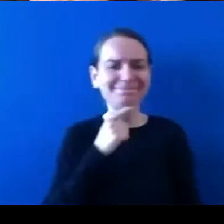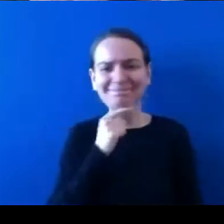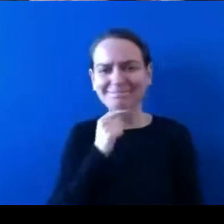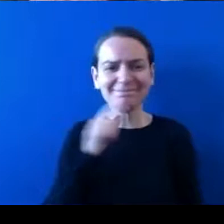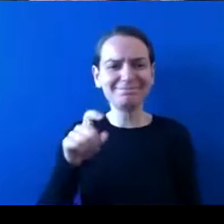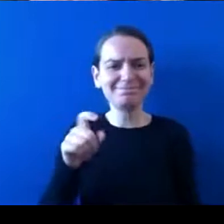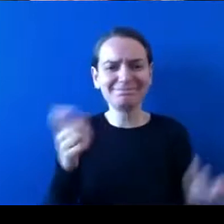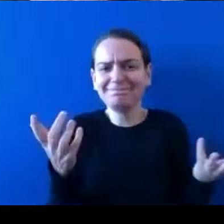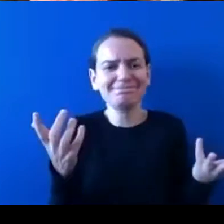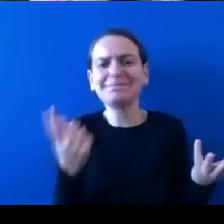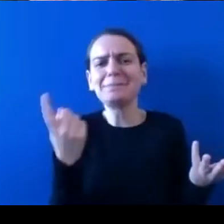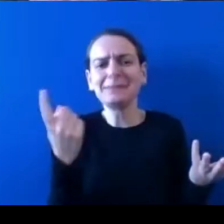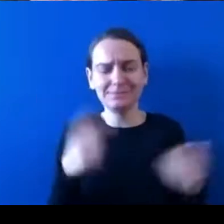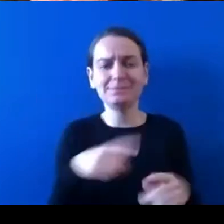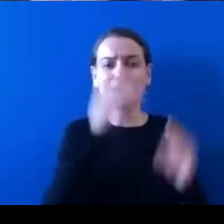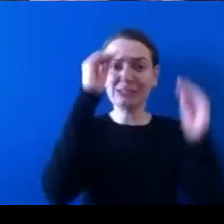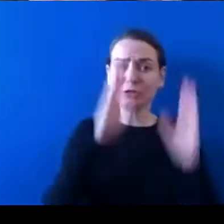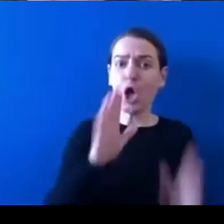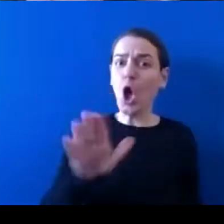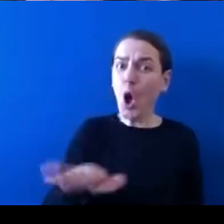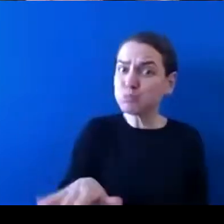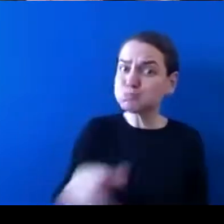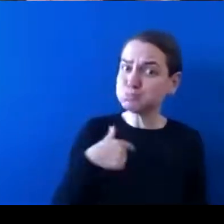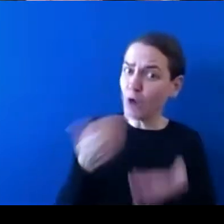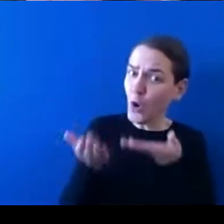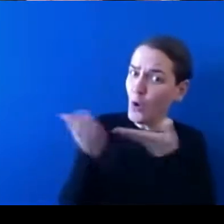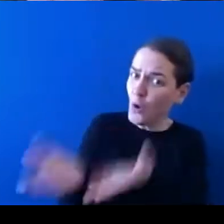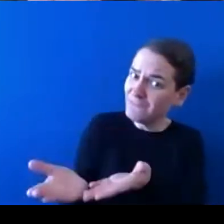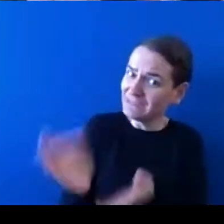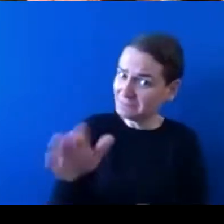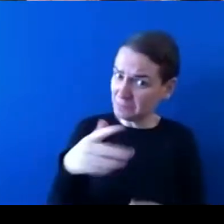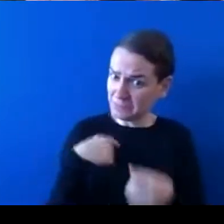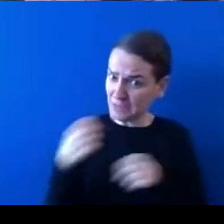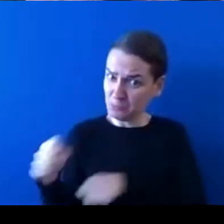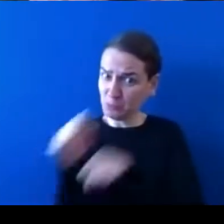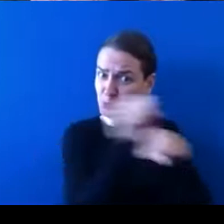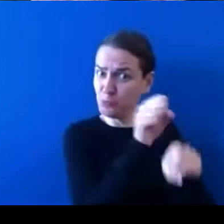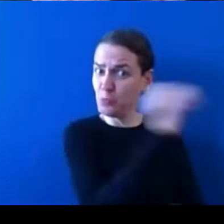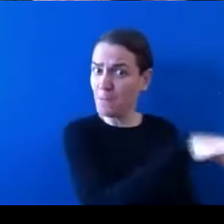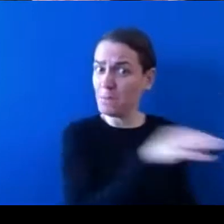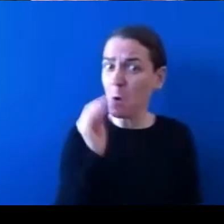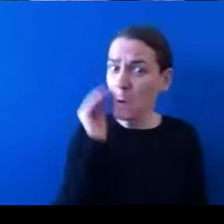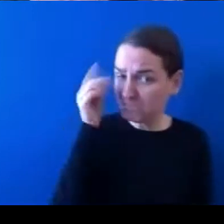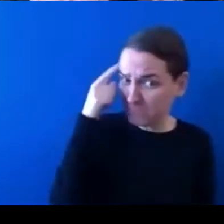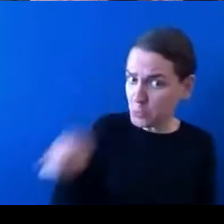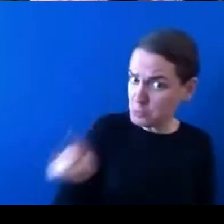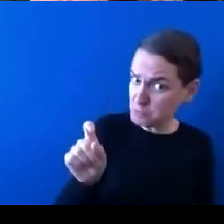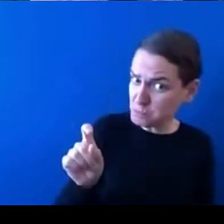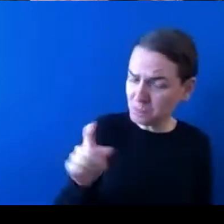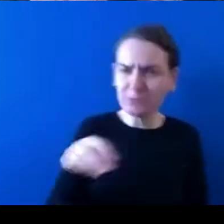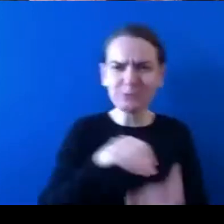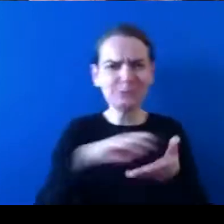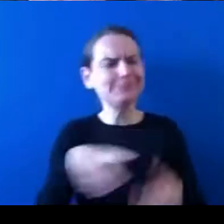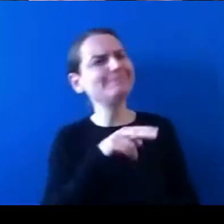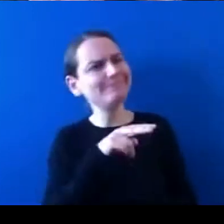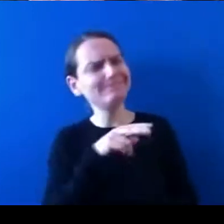was going. And we had to have a sit-down meeting with everybody at the college to educate the administrator. And the